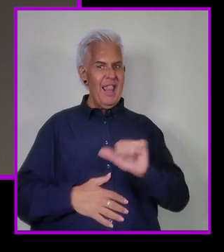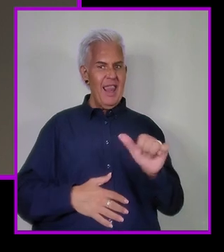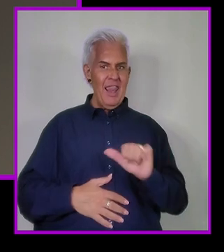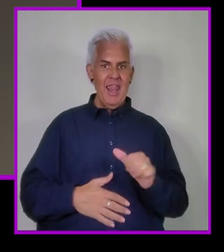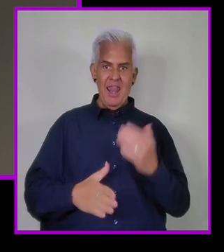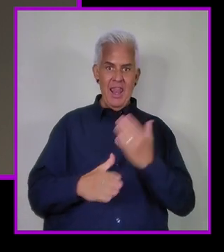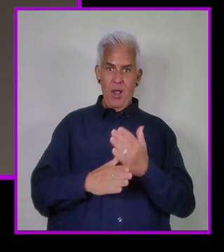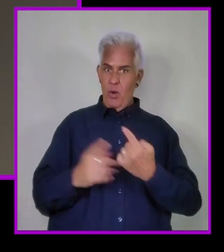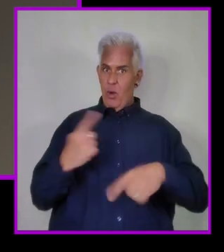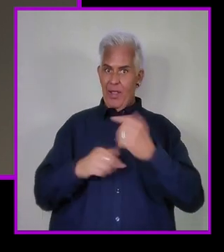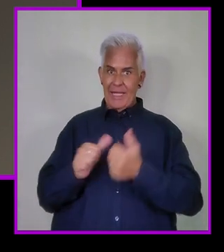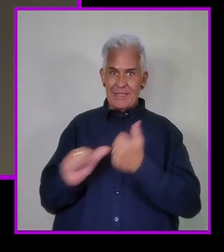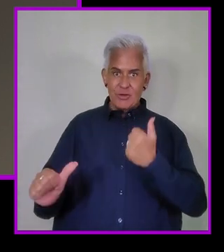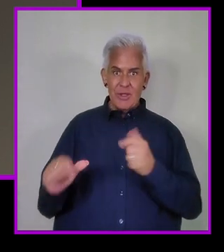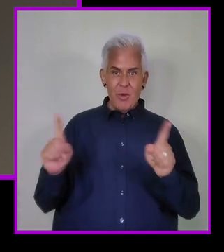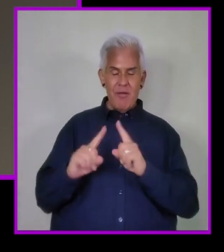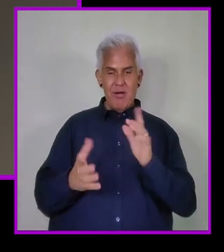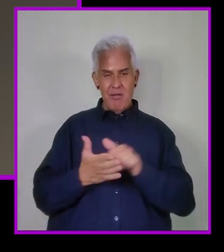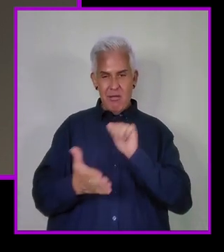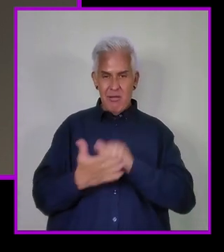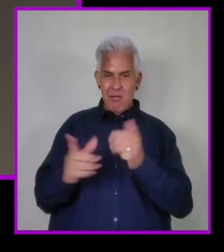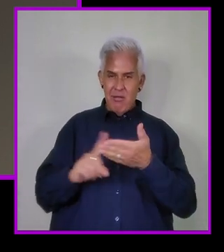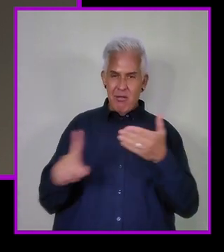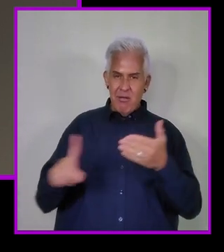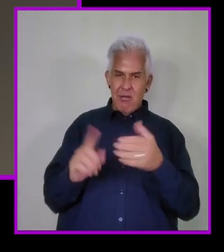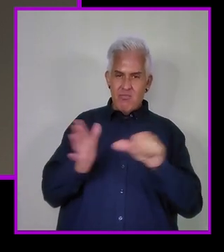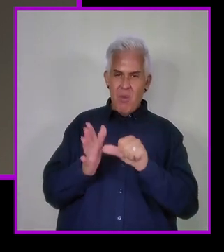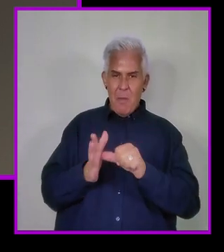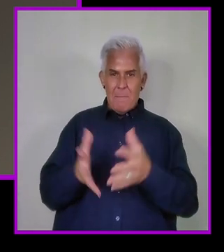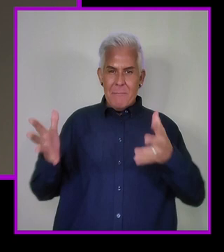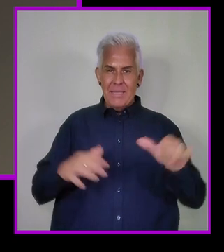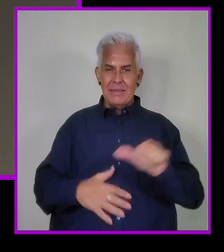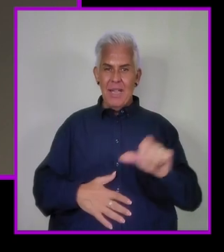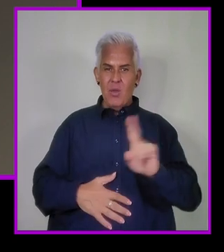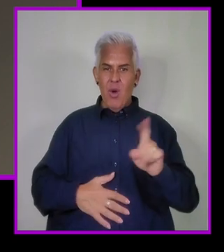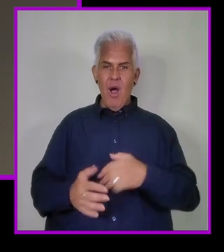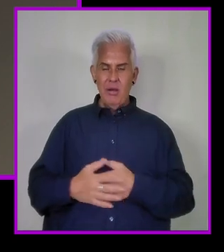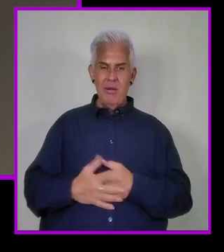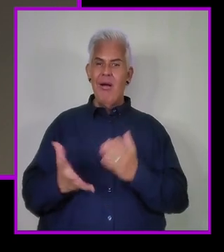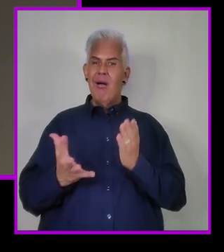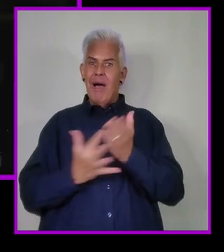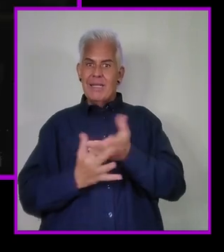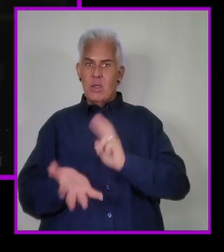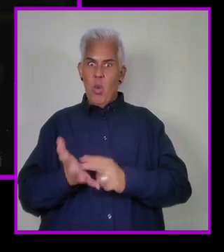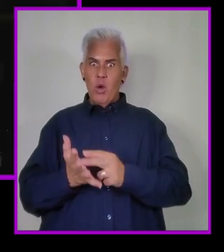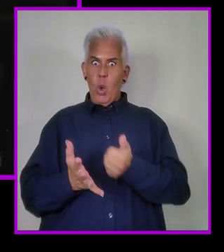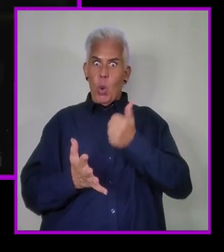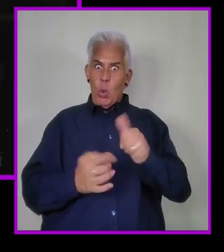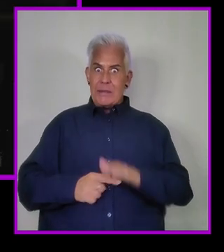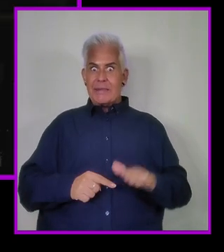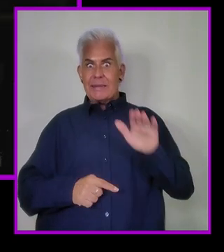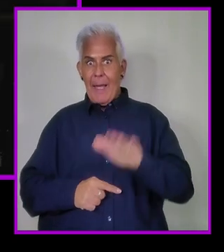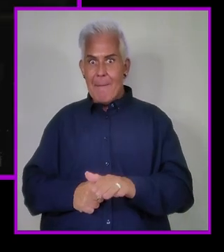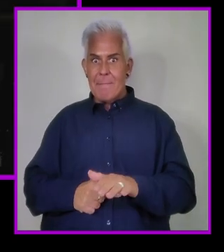working with the industry to really recognise what are the major issues still. Access coordinators, great step forward, really